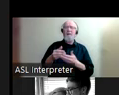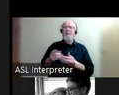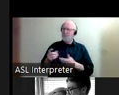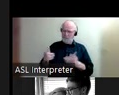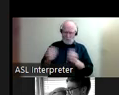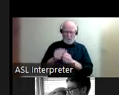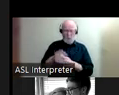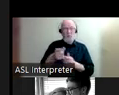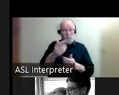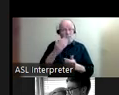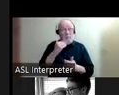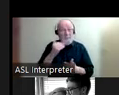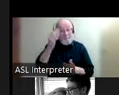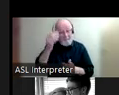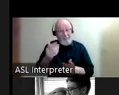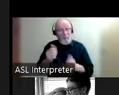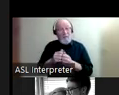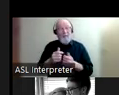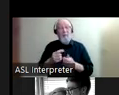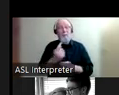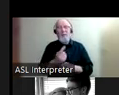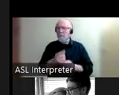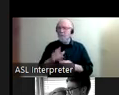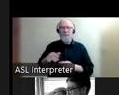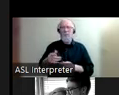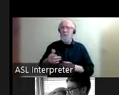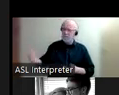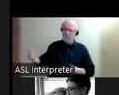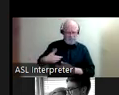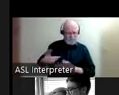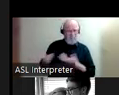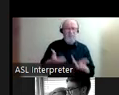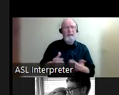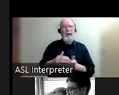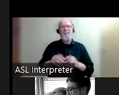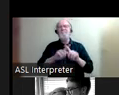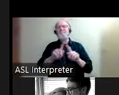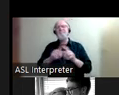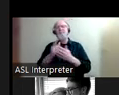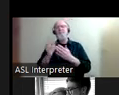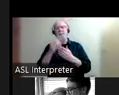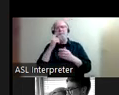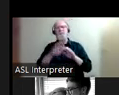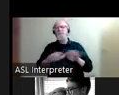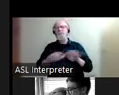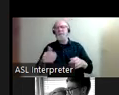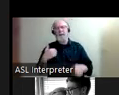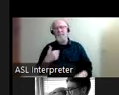know, we love families coming in the door. We have lots of library programs for children of all ages. We